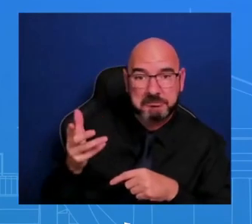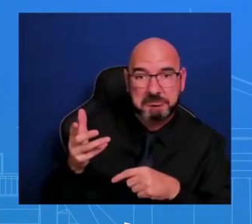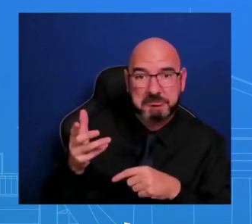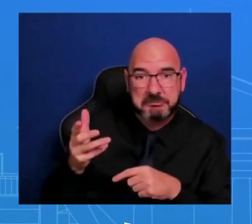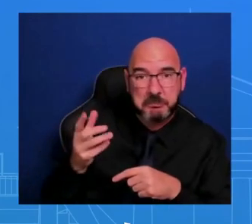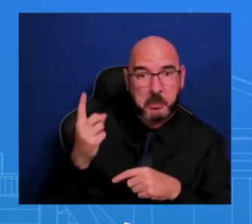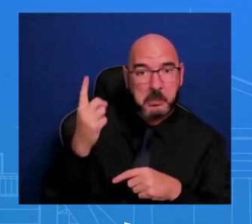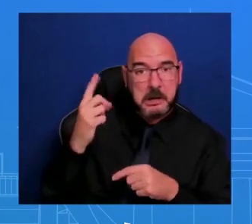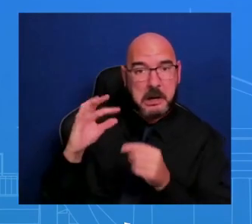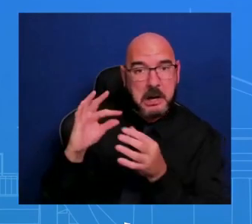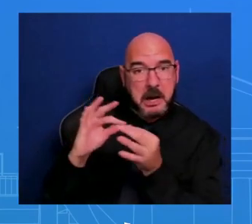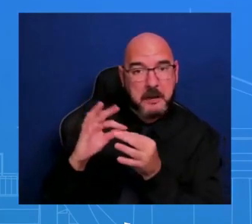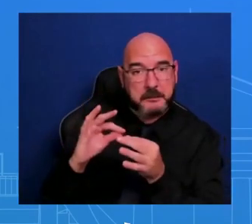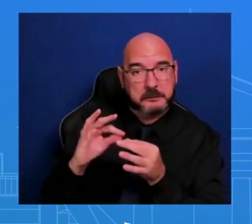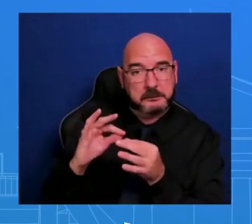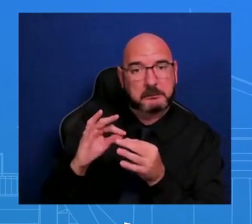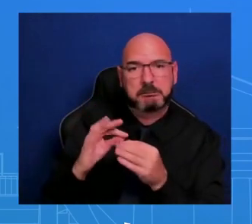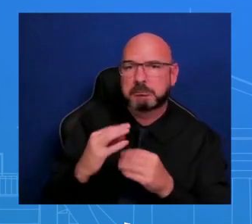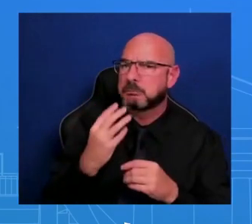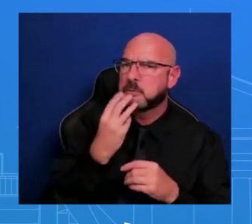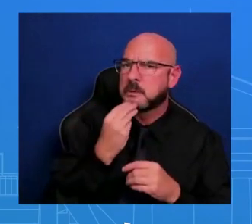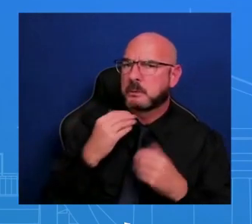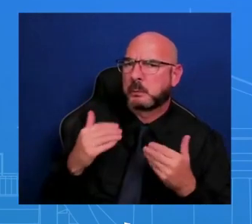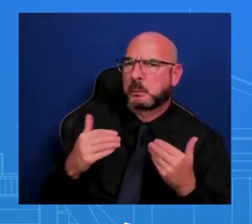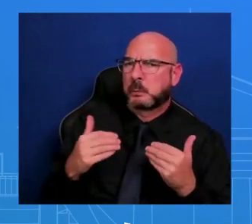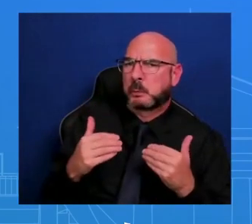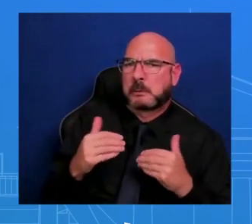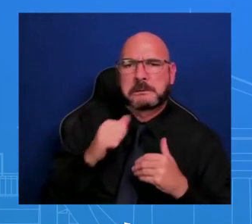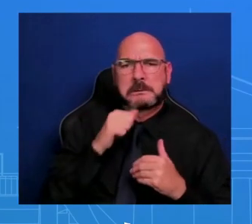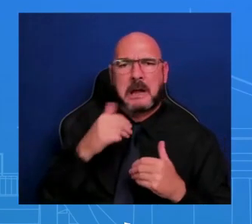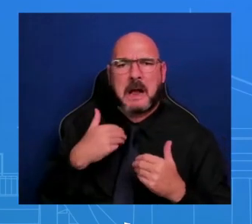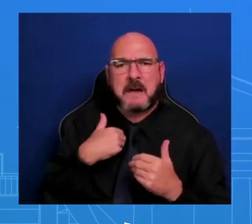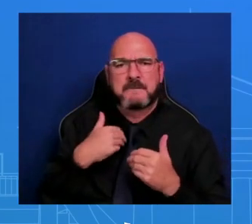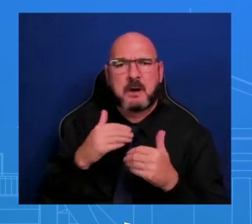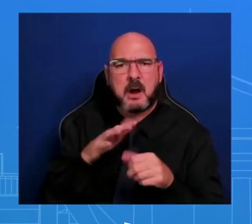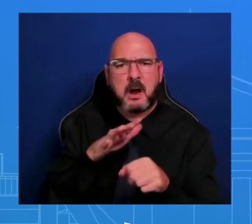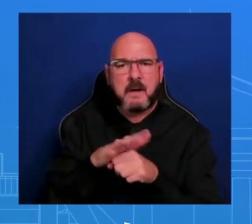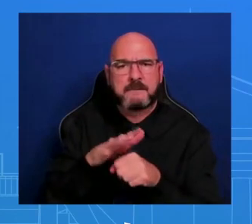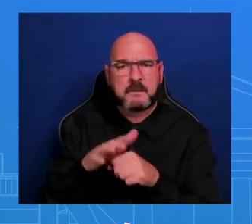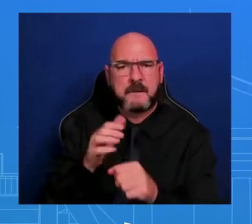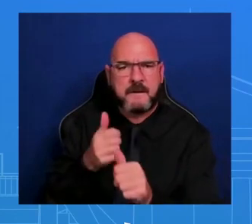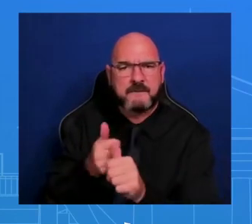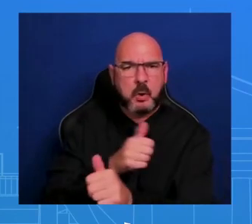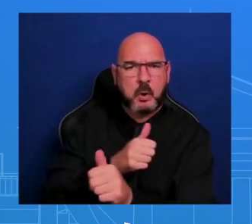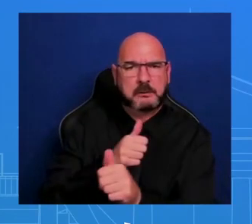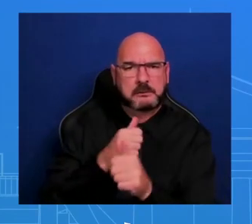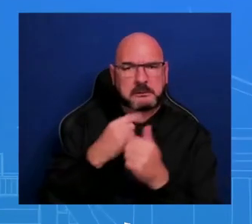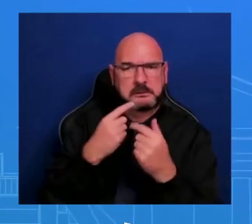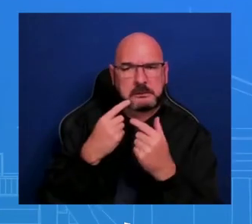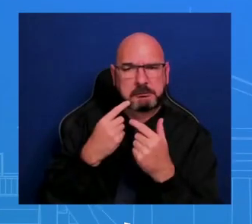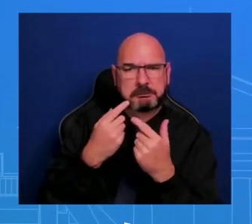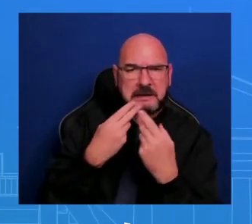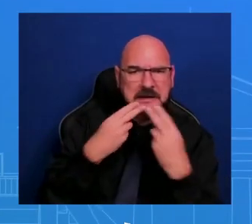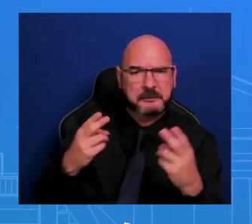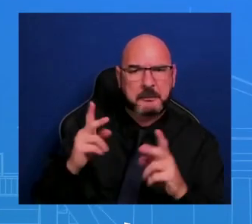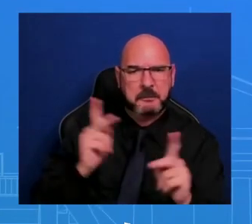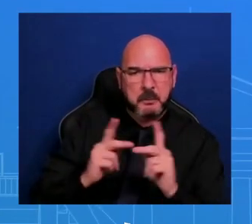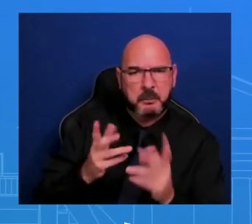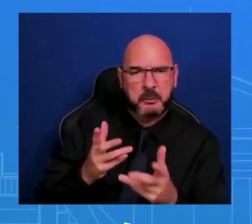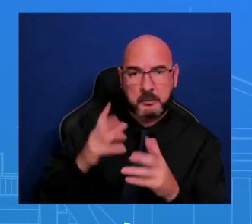killing or injuring civilians as they seek to take out Hamas in Gaza. Does President Biden share that view? President Biden